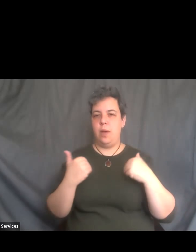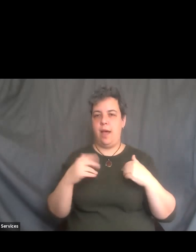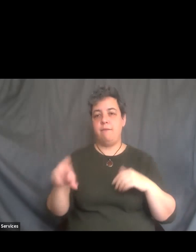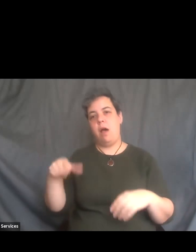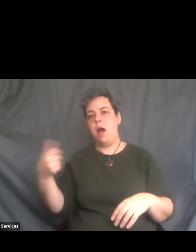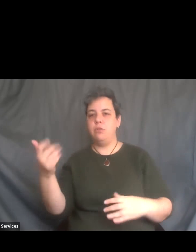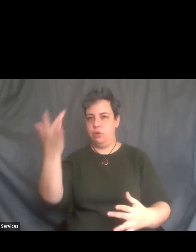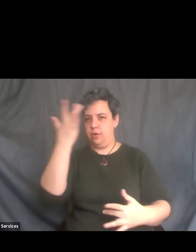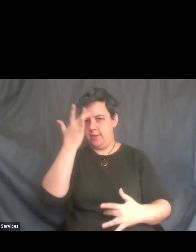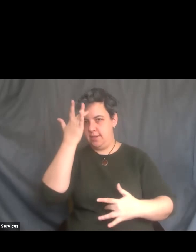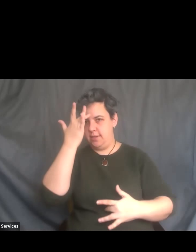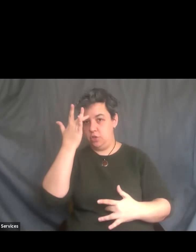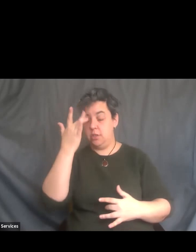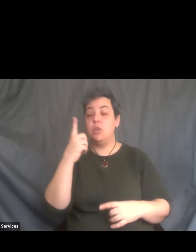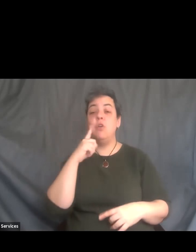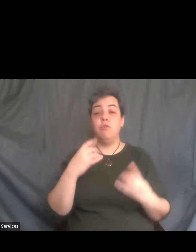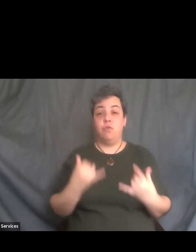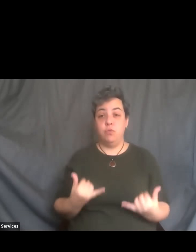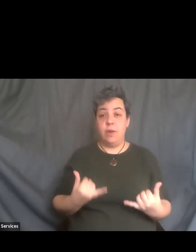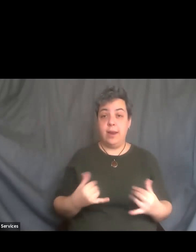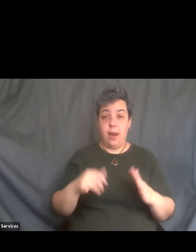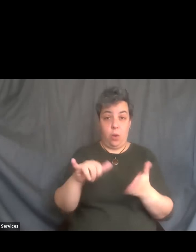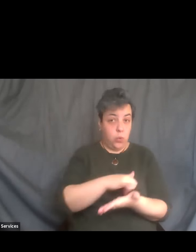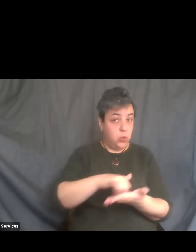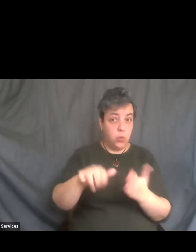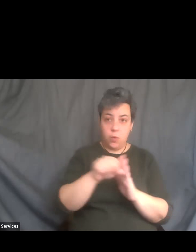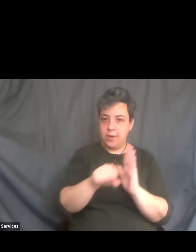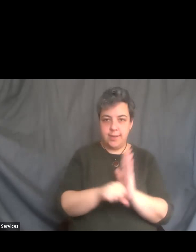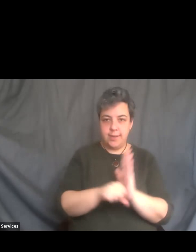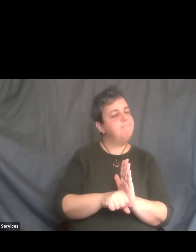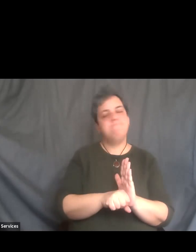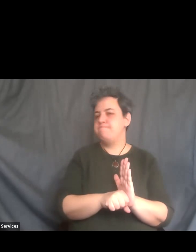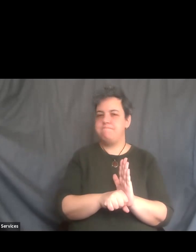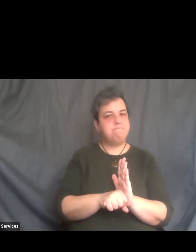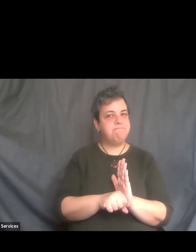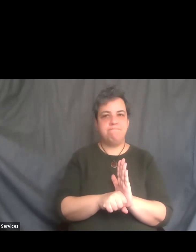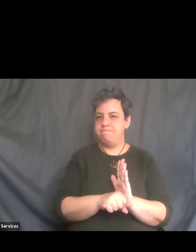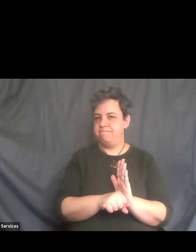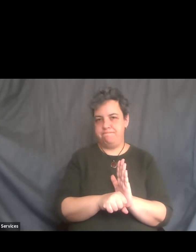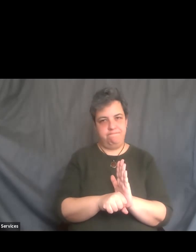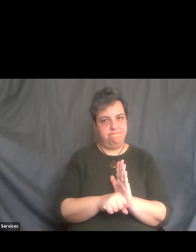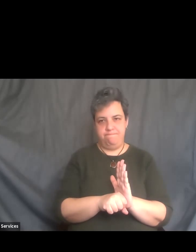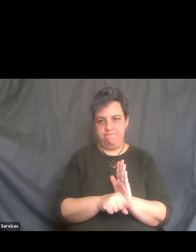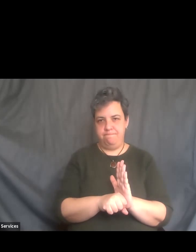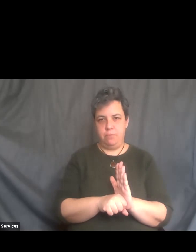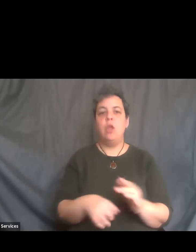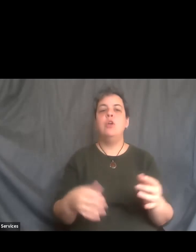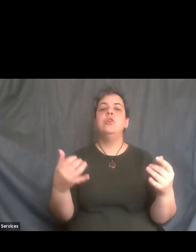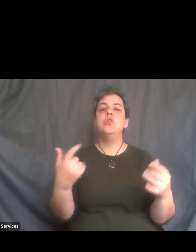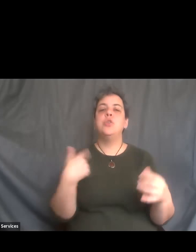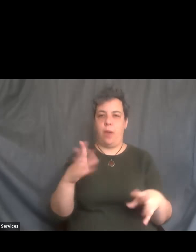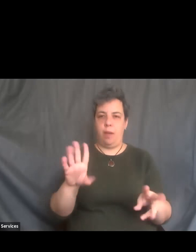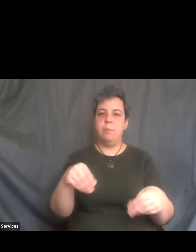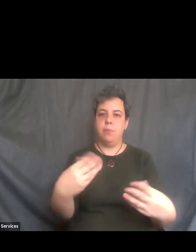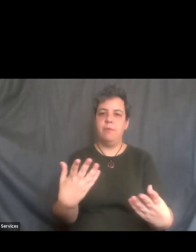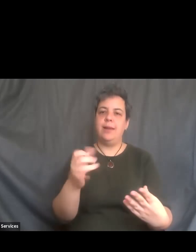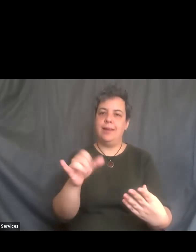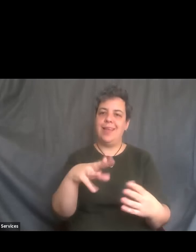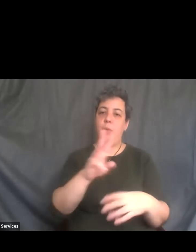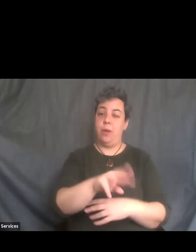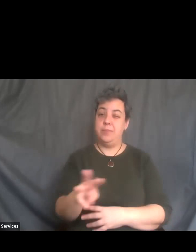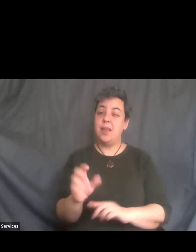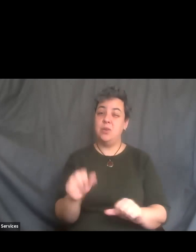why I provided information on where you can see the comprehensive list of who's eligible at this time. So I think